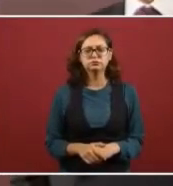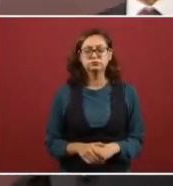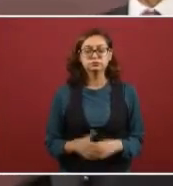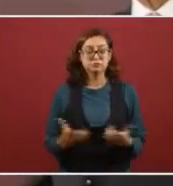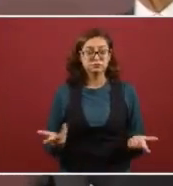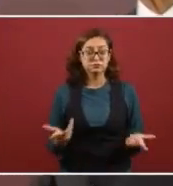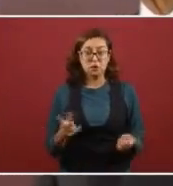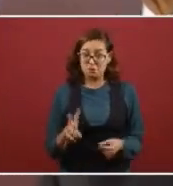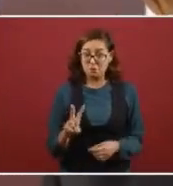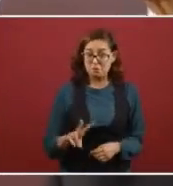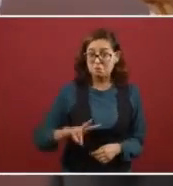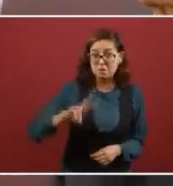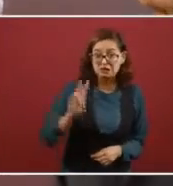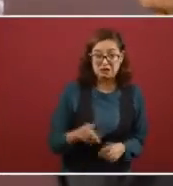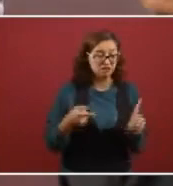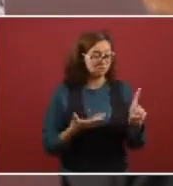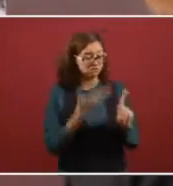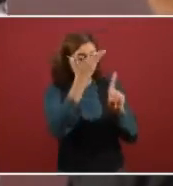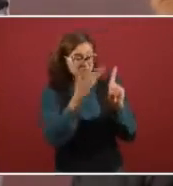an act of terrorism because